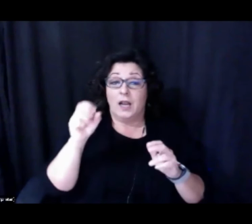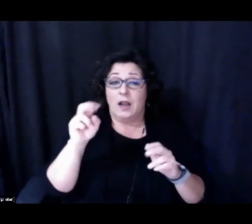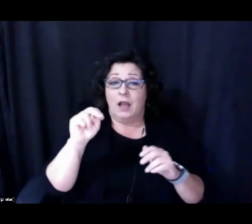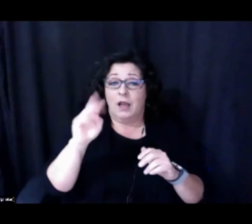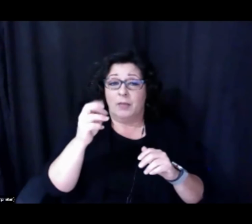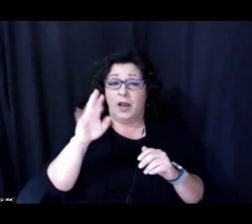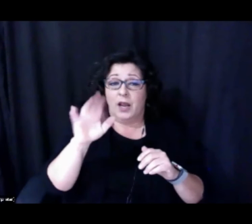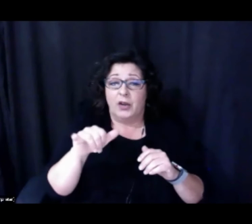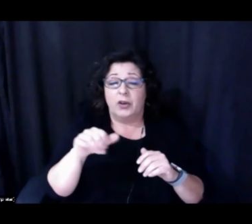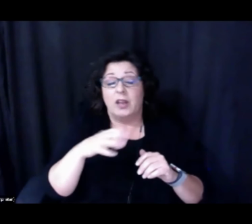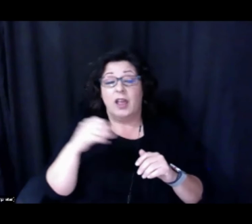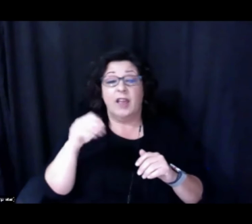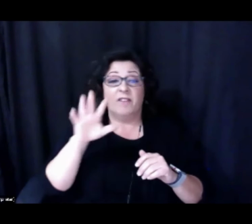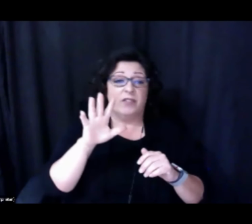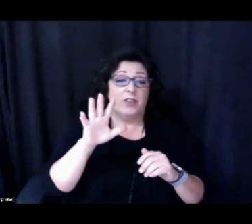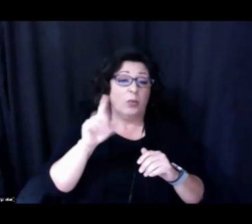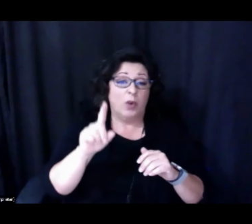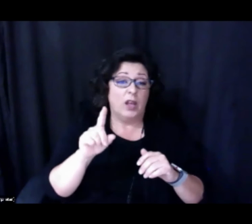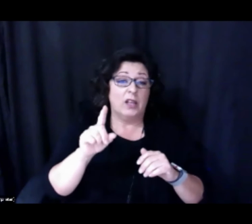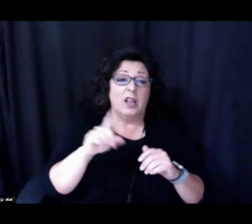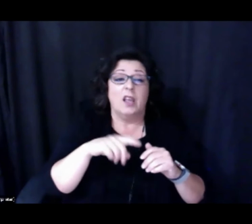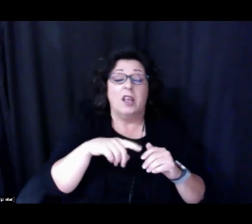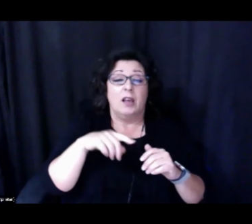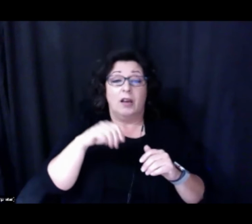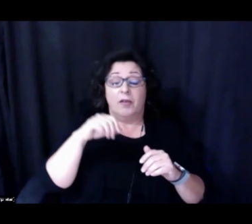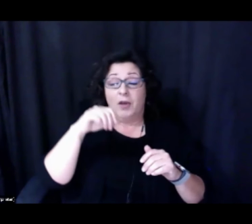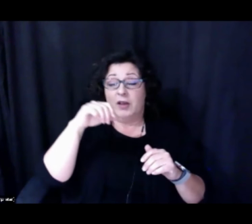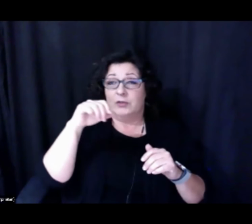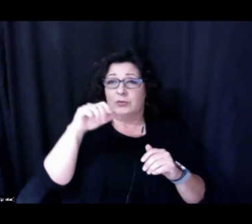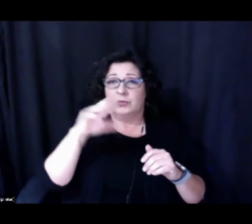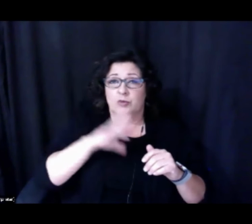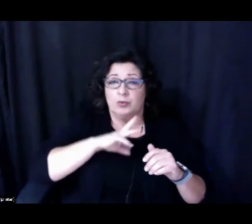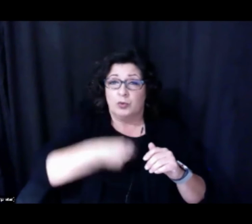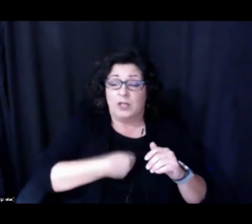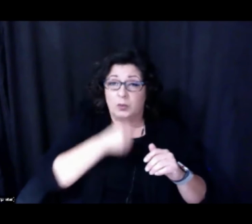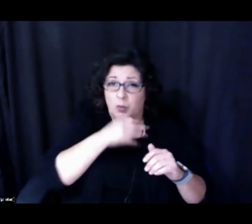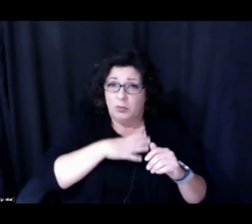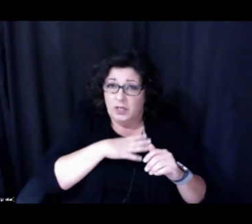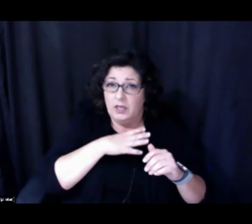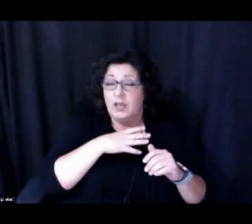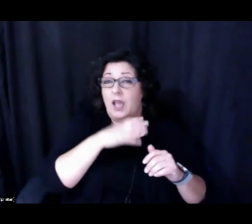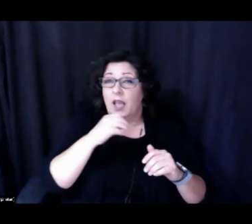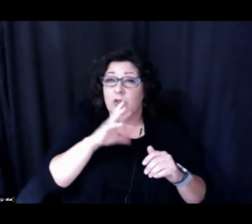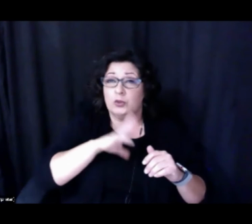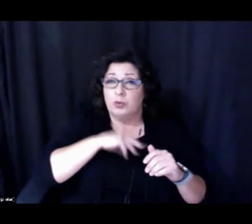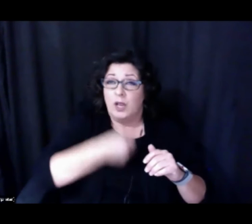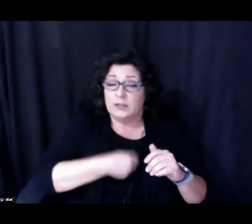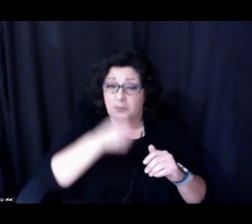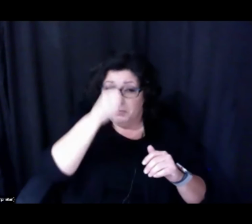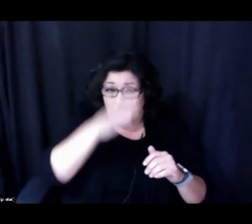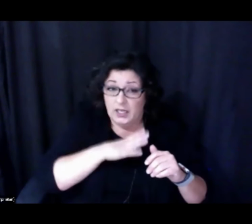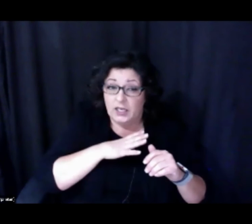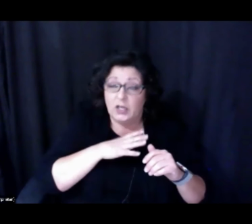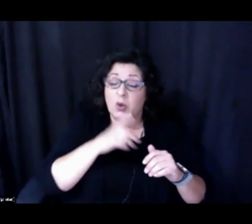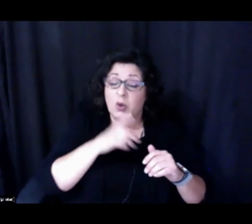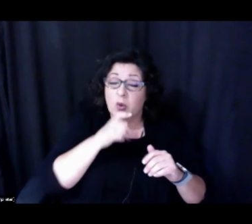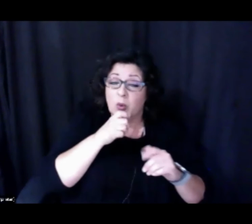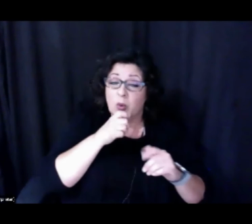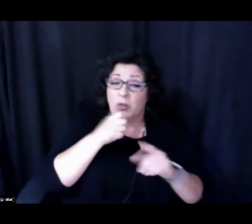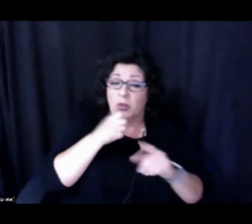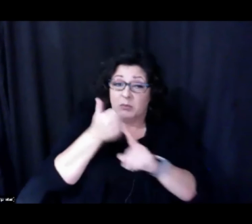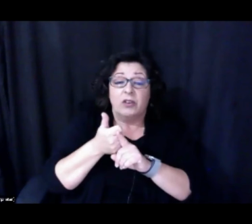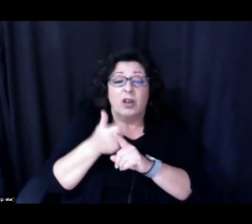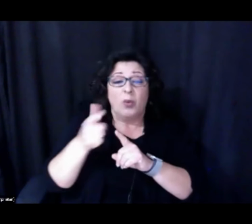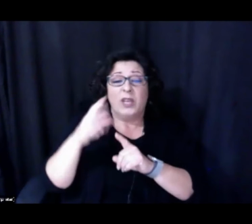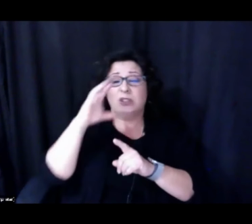of trans women, and 51% of trans men have experienced sexual violence in their lifetime. And we can also probably assume that